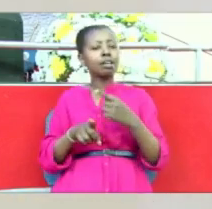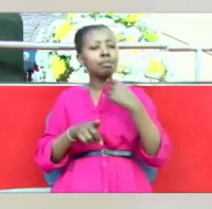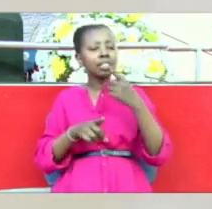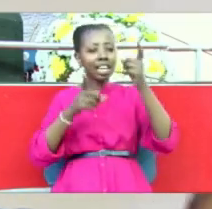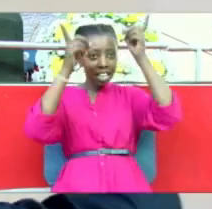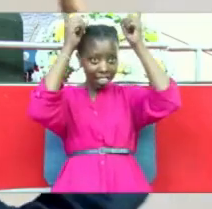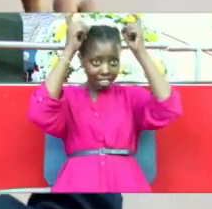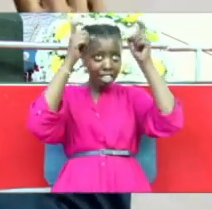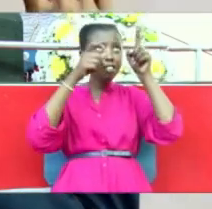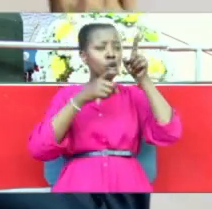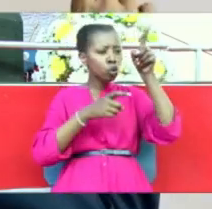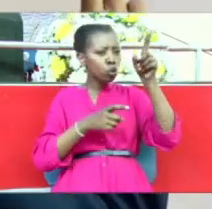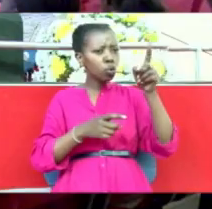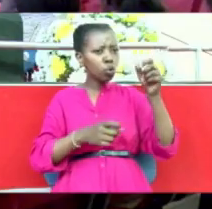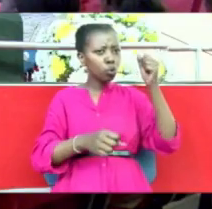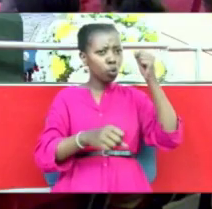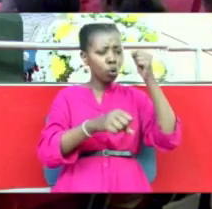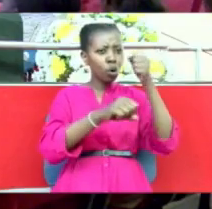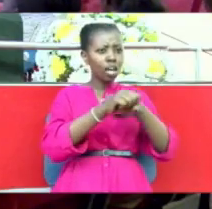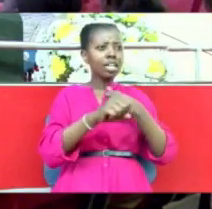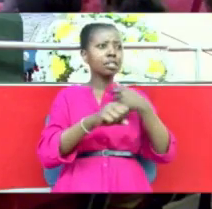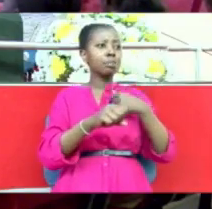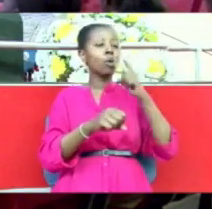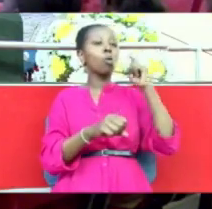me once.